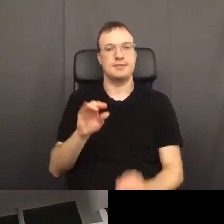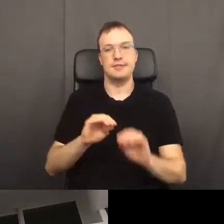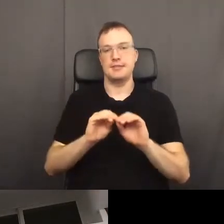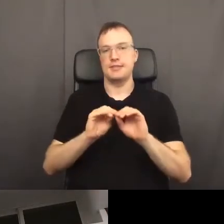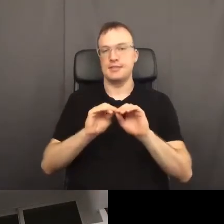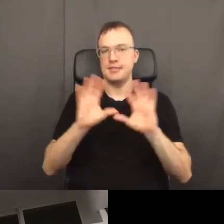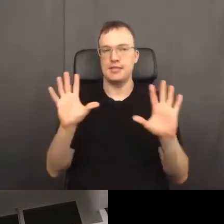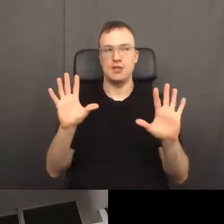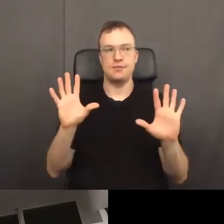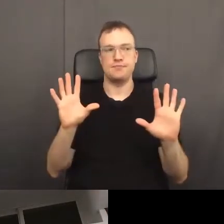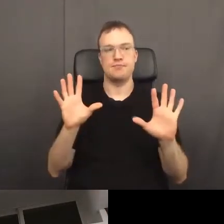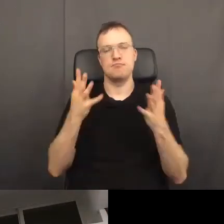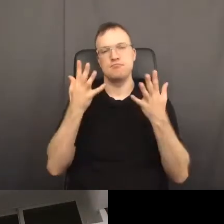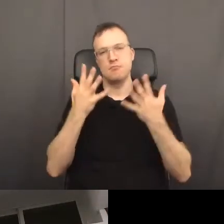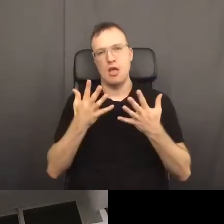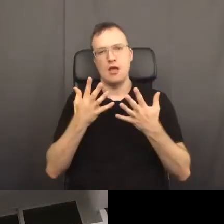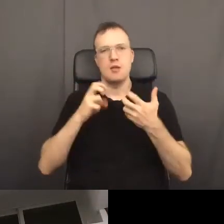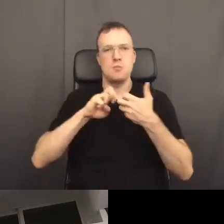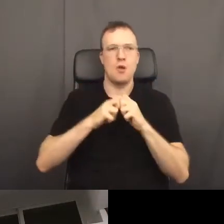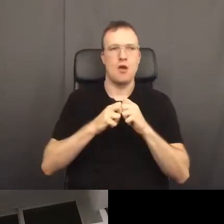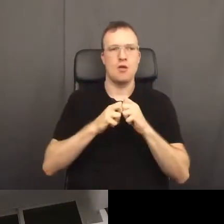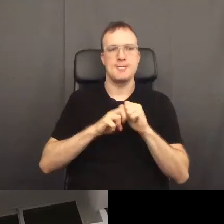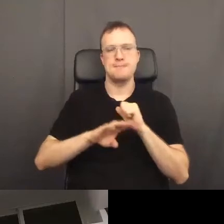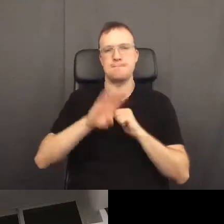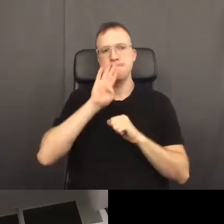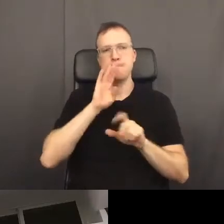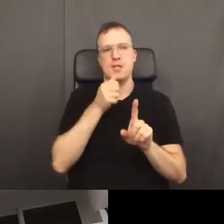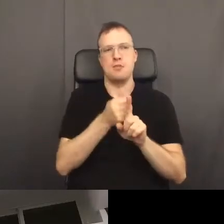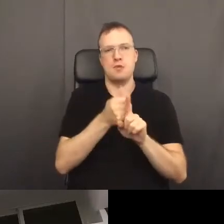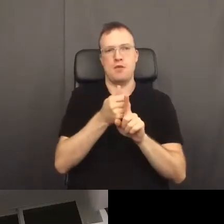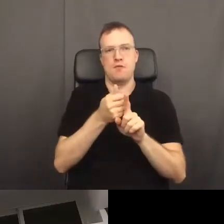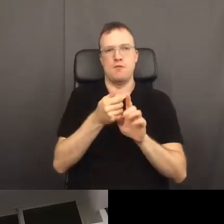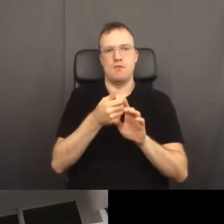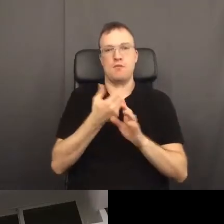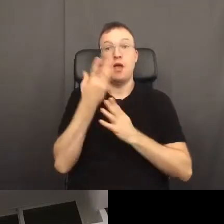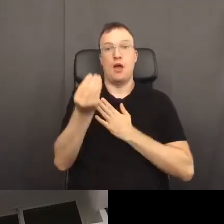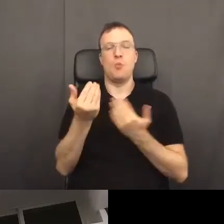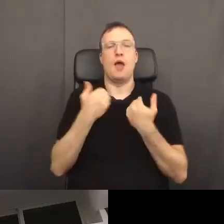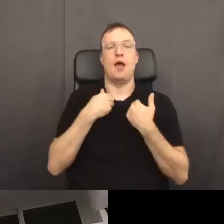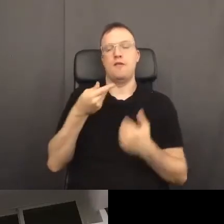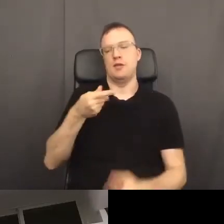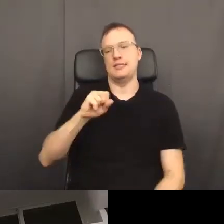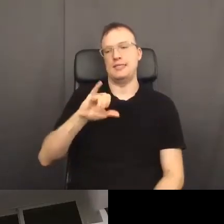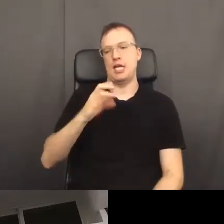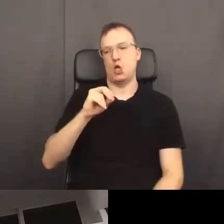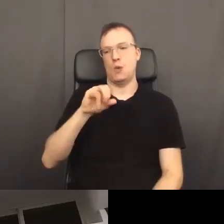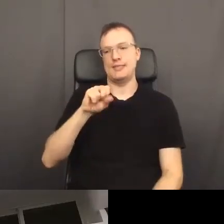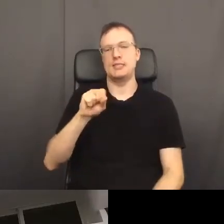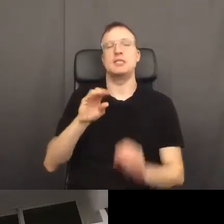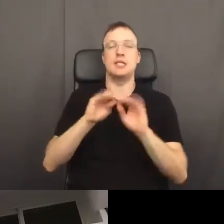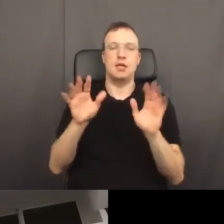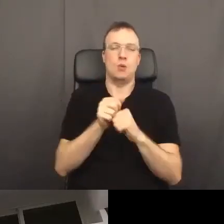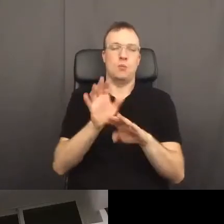very sad and troubling that he has come out with this psychosis, and that's apparent throughout the film with